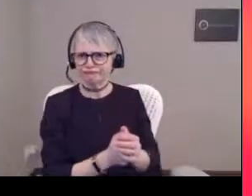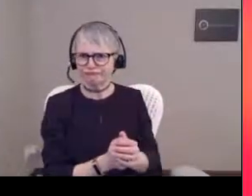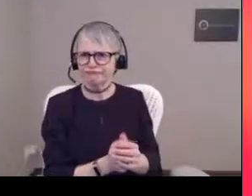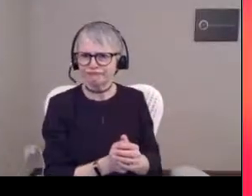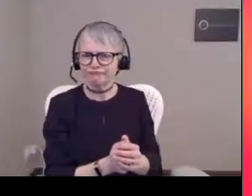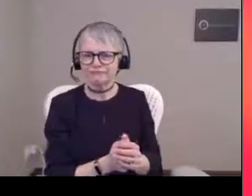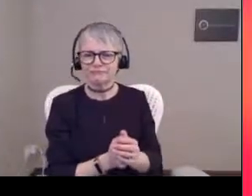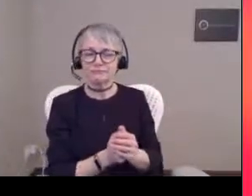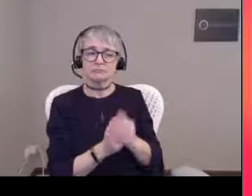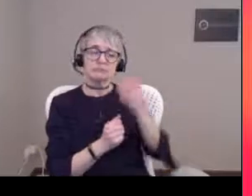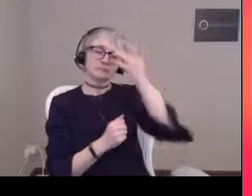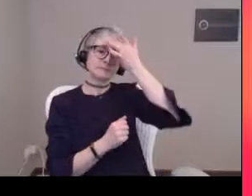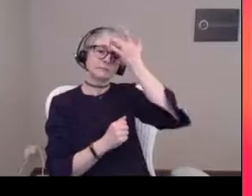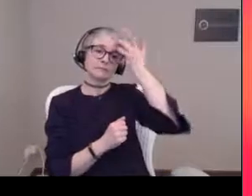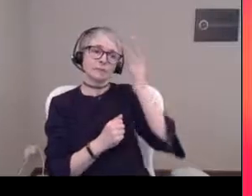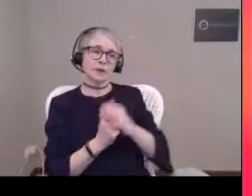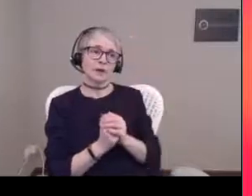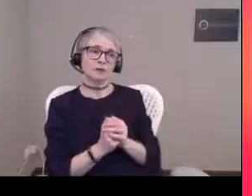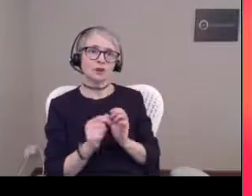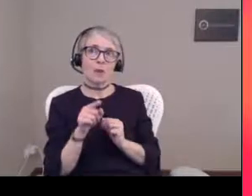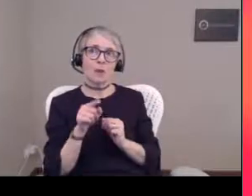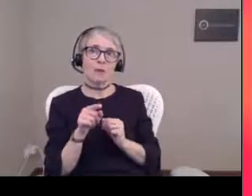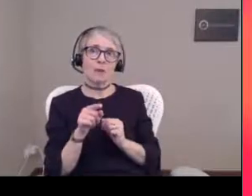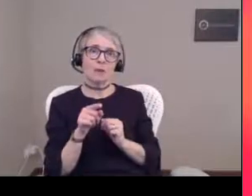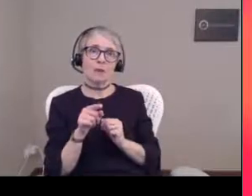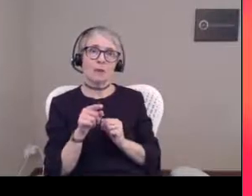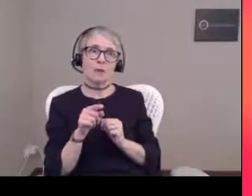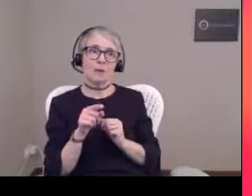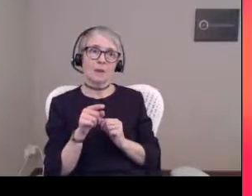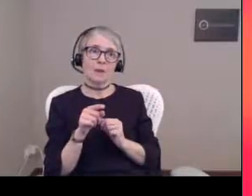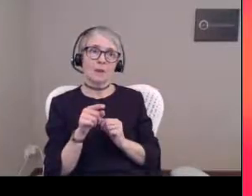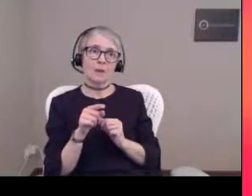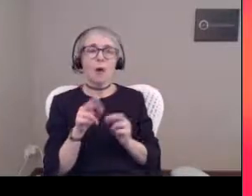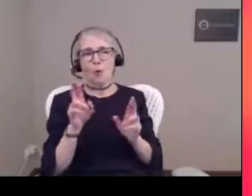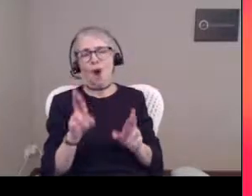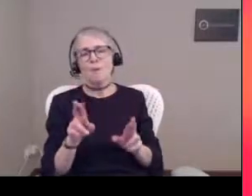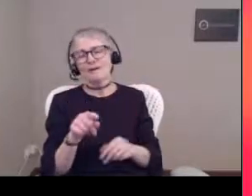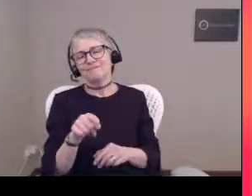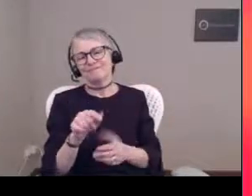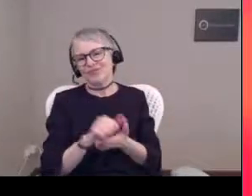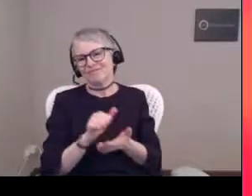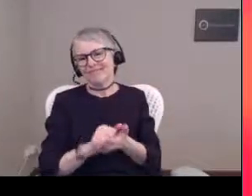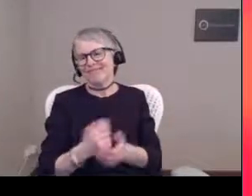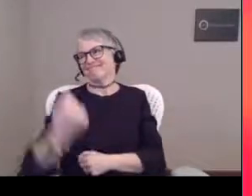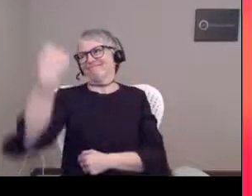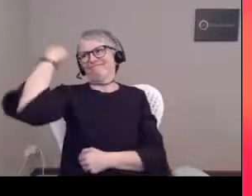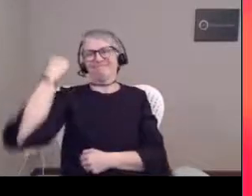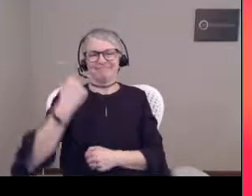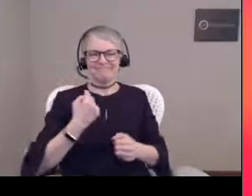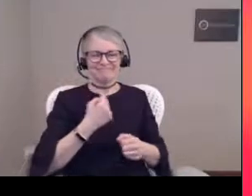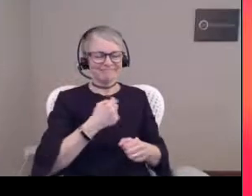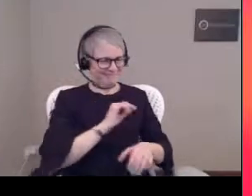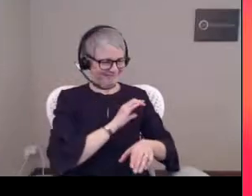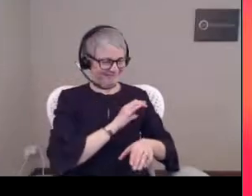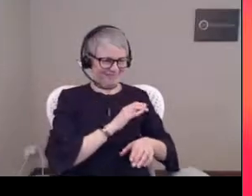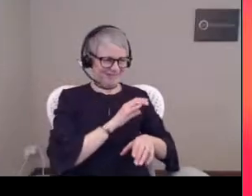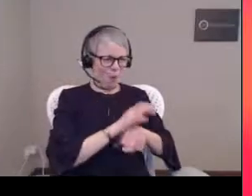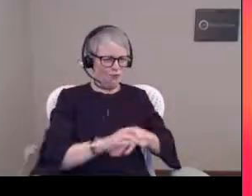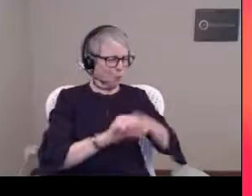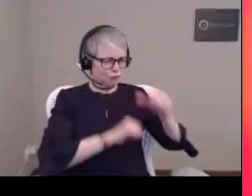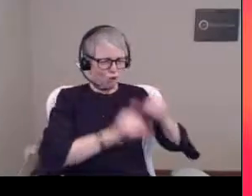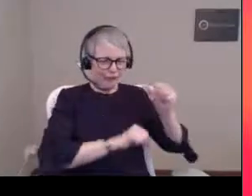well back in 2019. We were hoping, like I say, to get it live again this year. We're just obviously figuring things out as we go at the